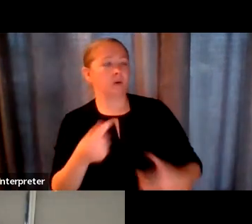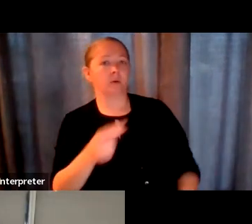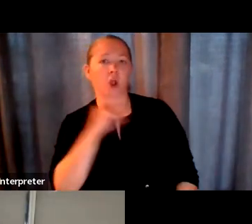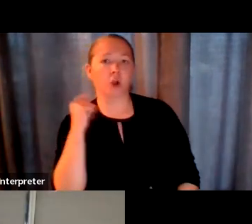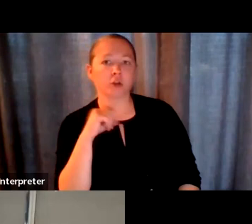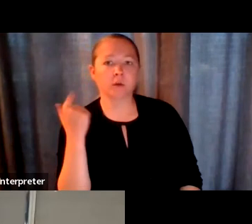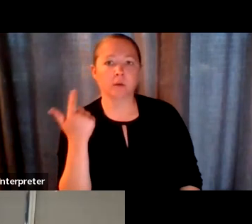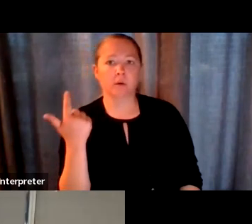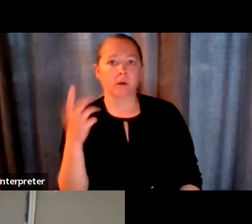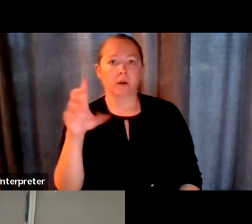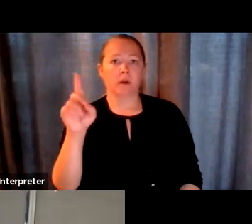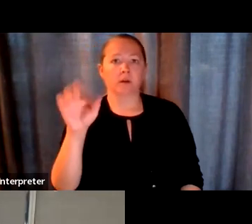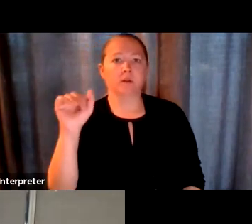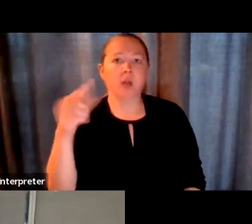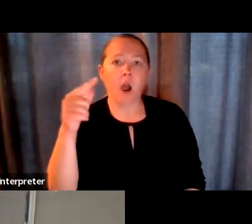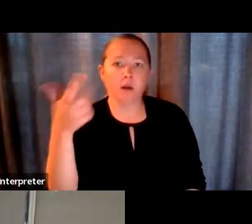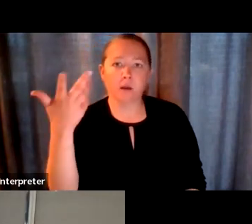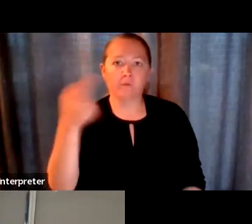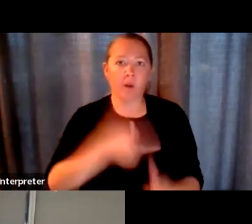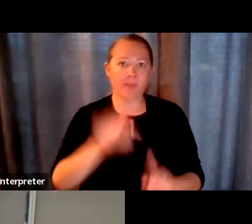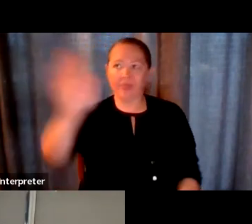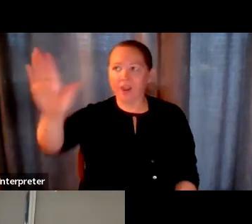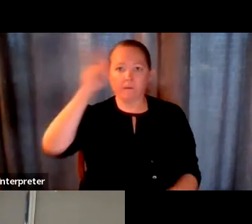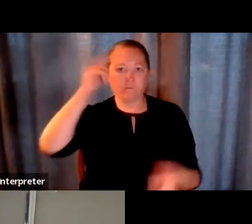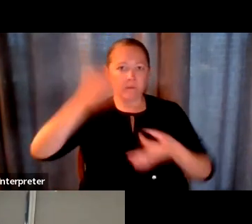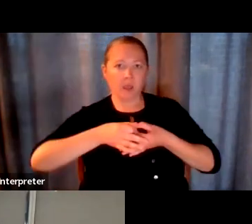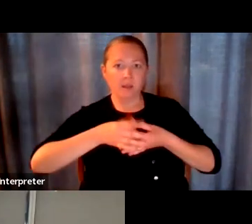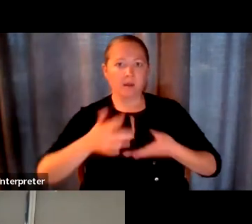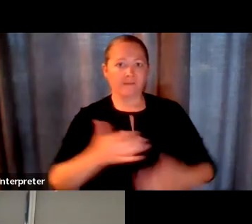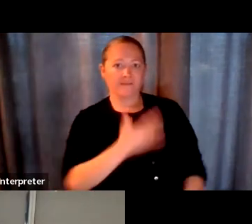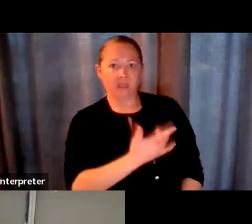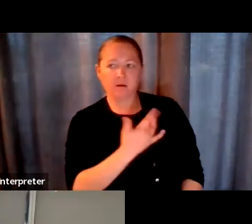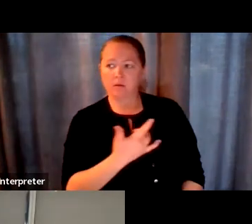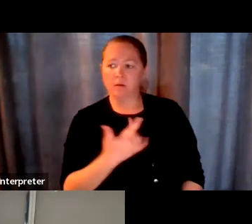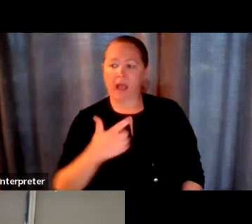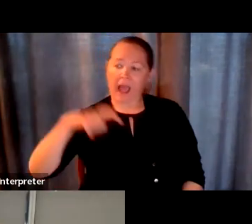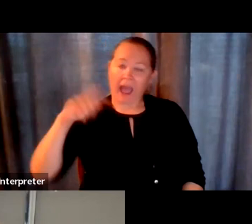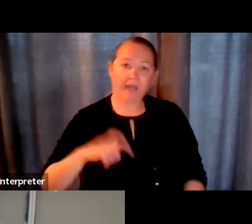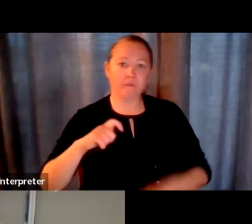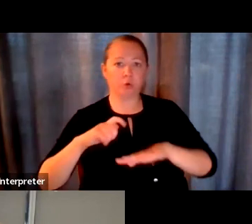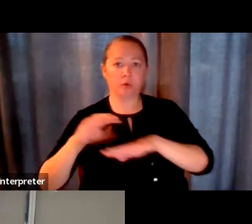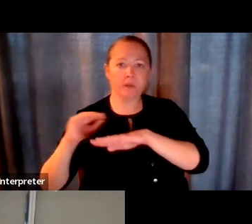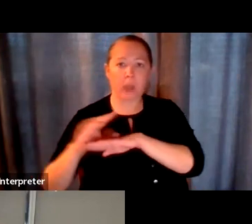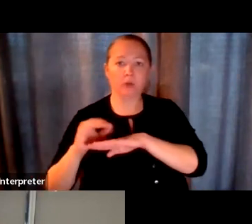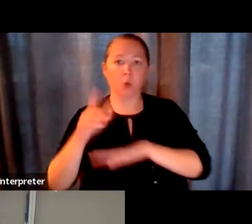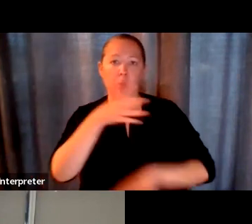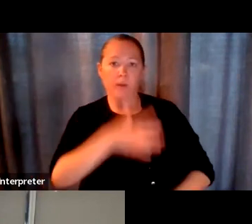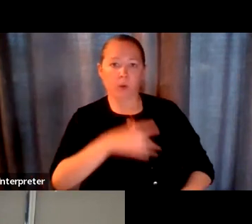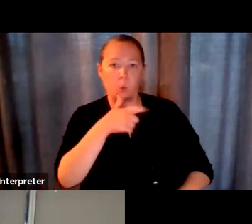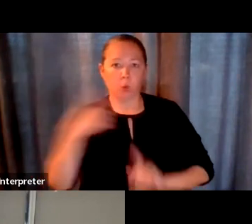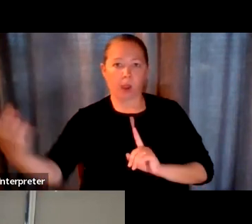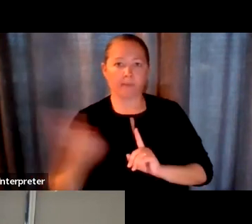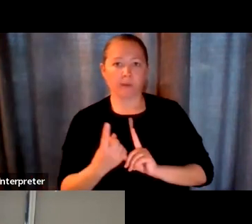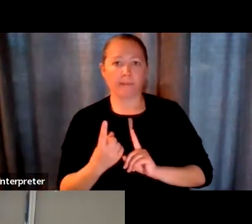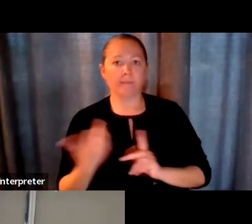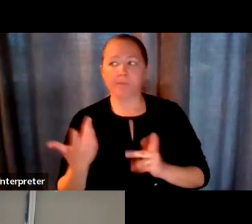Doug, who out of their own faith feel that they have to counsel women who come to them, and could